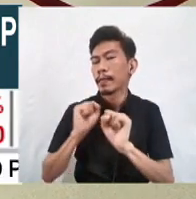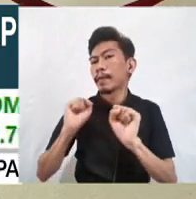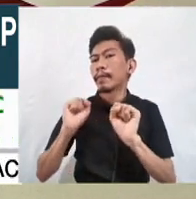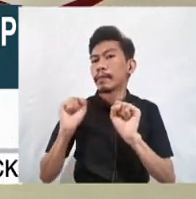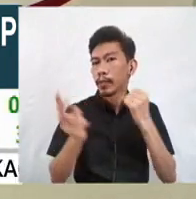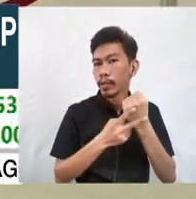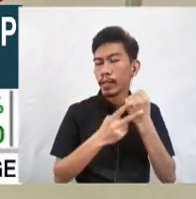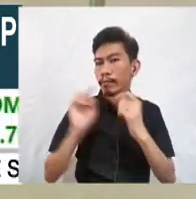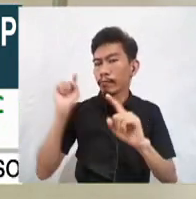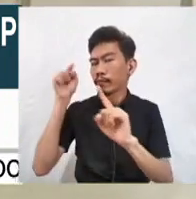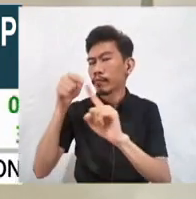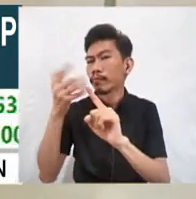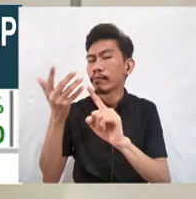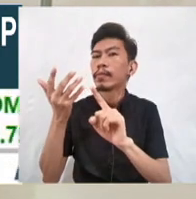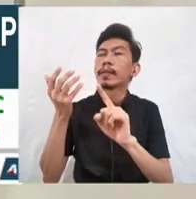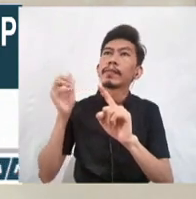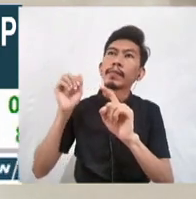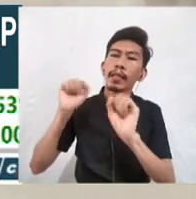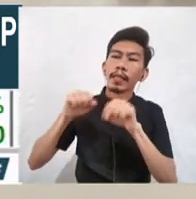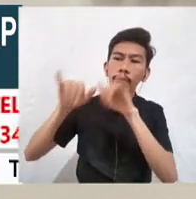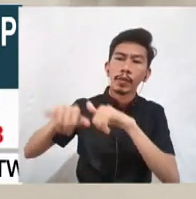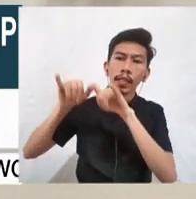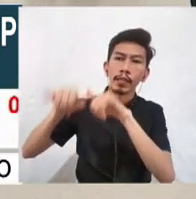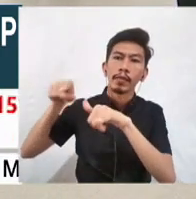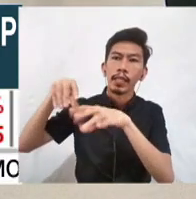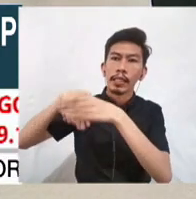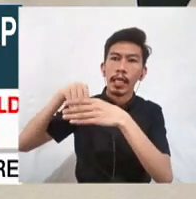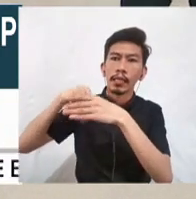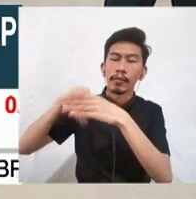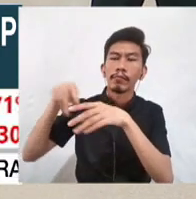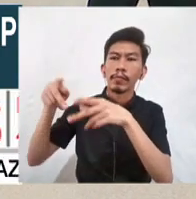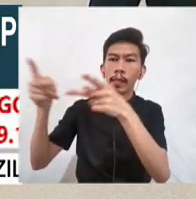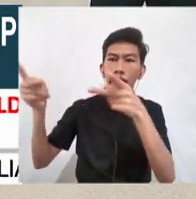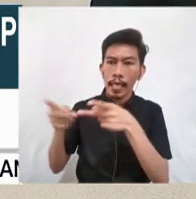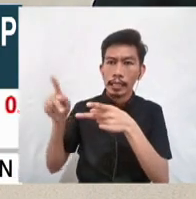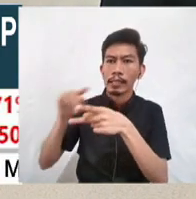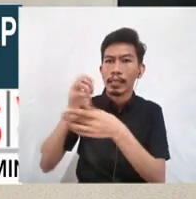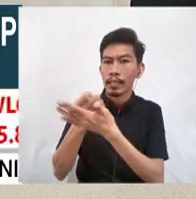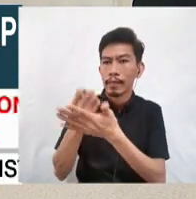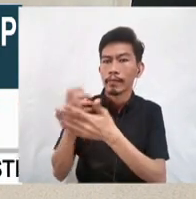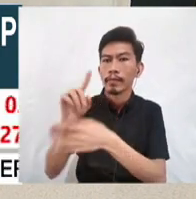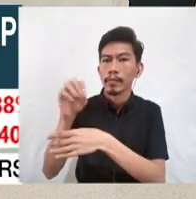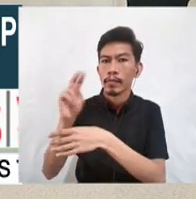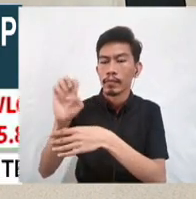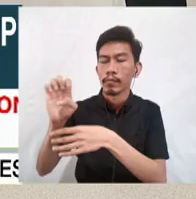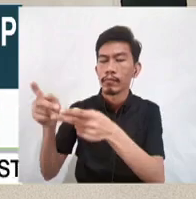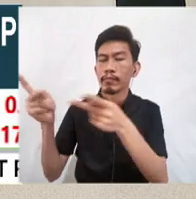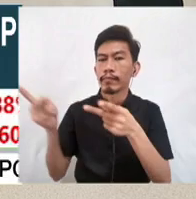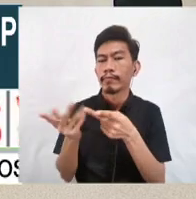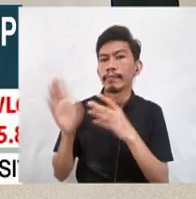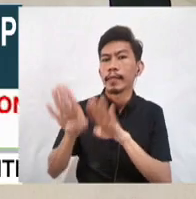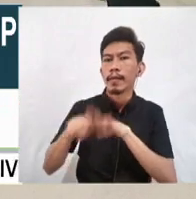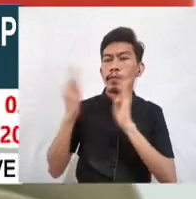they will just be staying, working inside the economic zone. This will open,